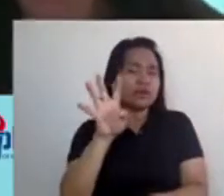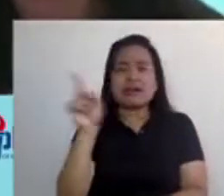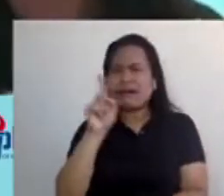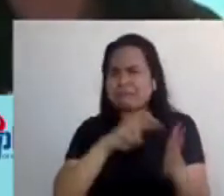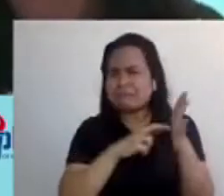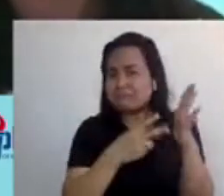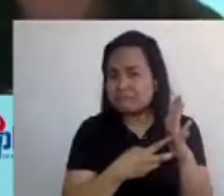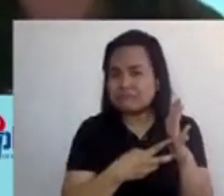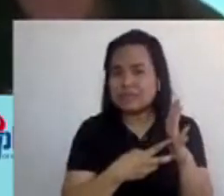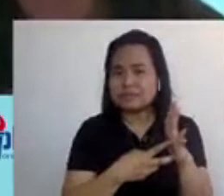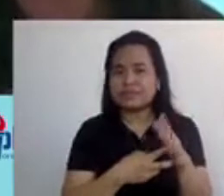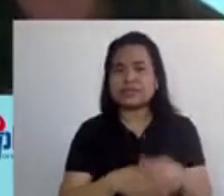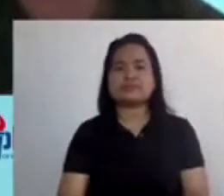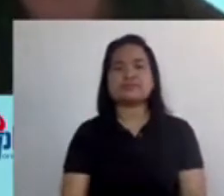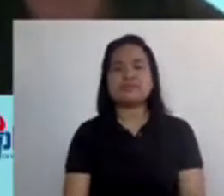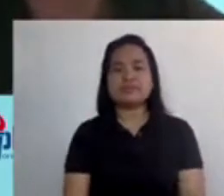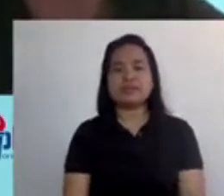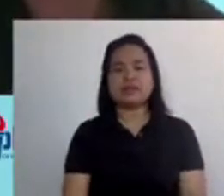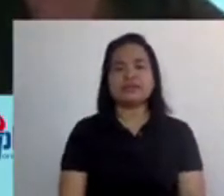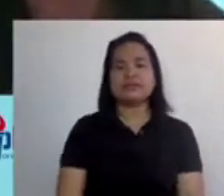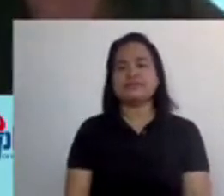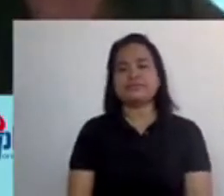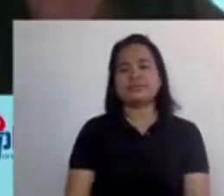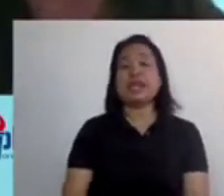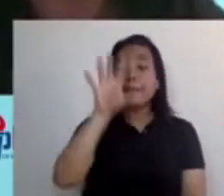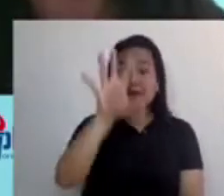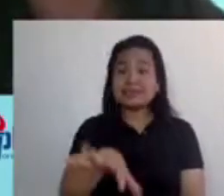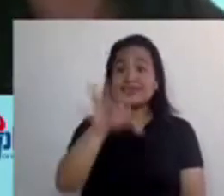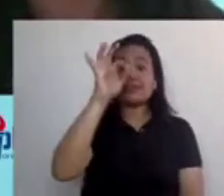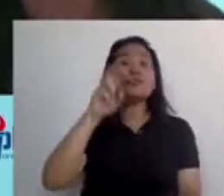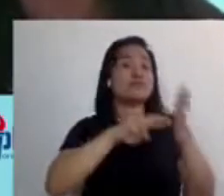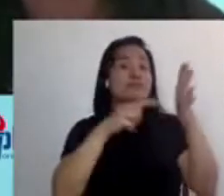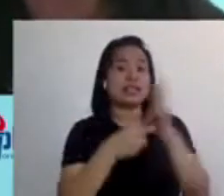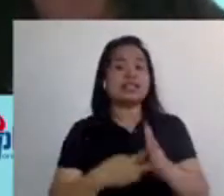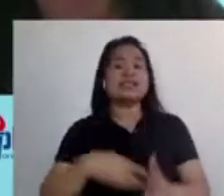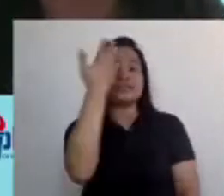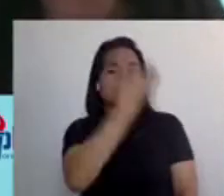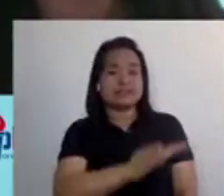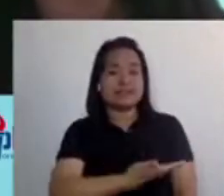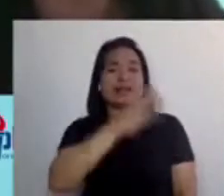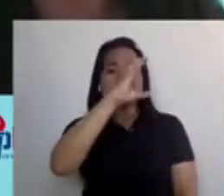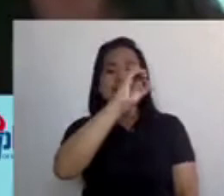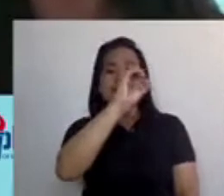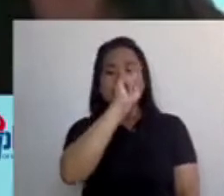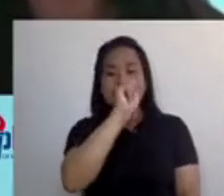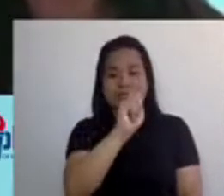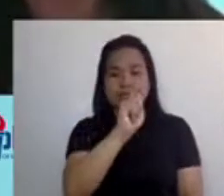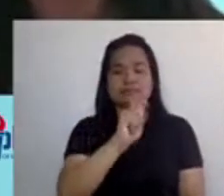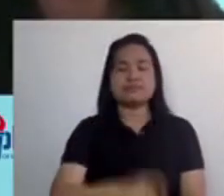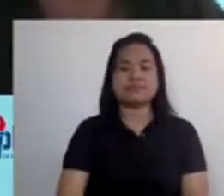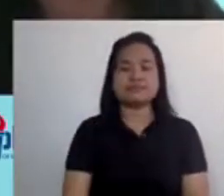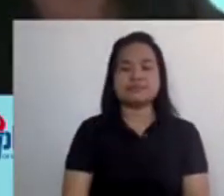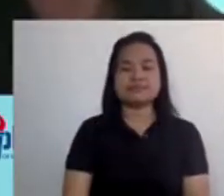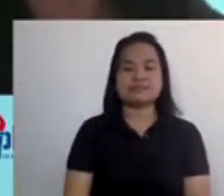those levels here in our COT RPMS rubric for our highly proficient teachers. So Master Teachers